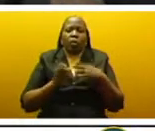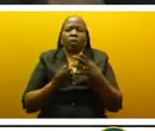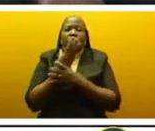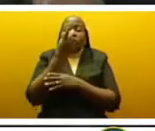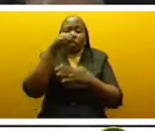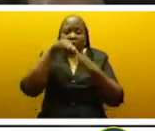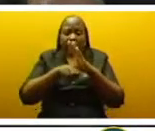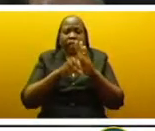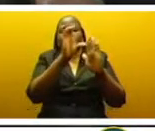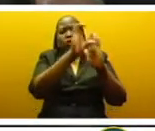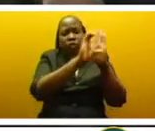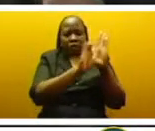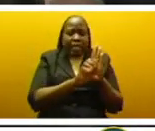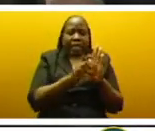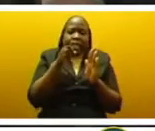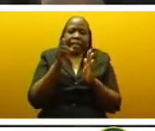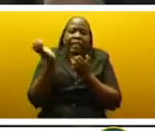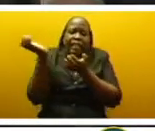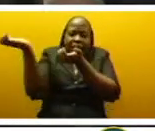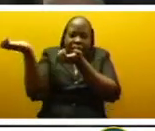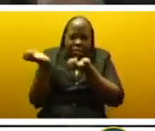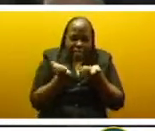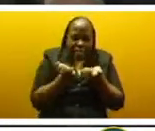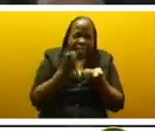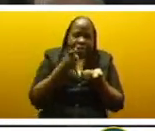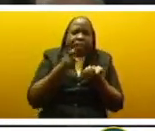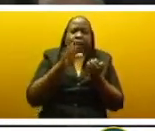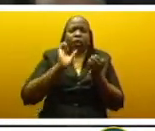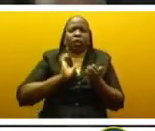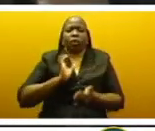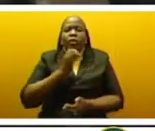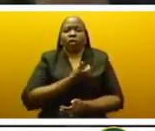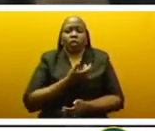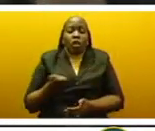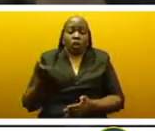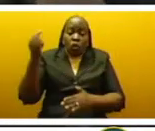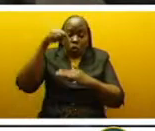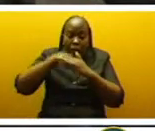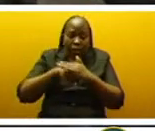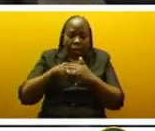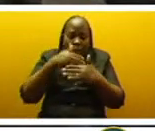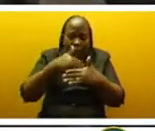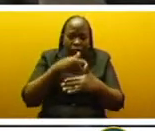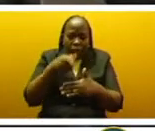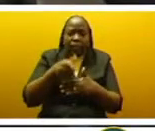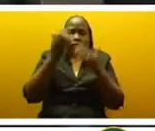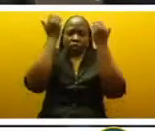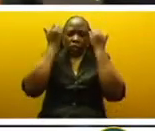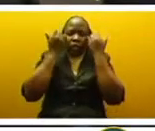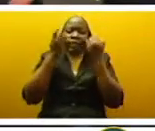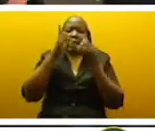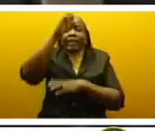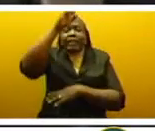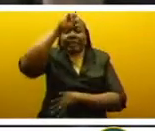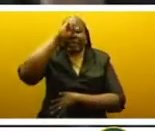It requires of the Commission to come with it before your Lordship seriously when there is